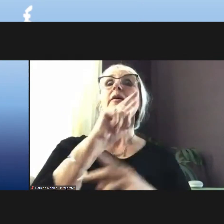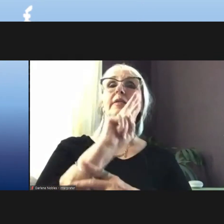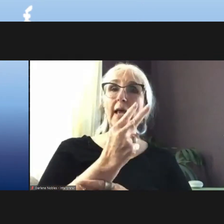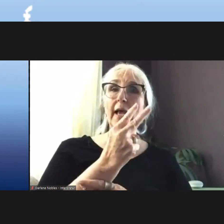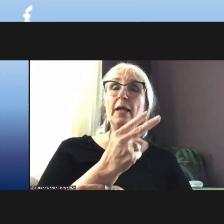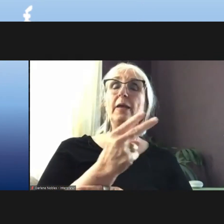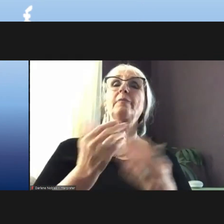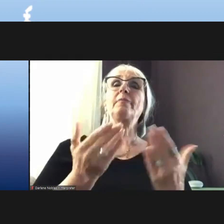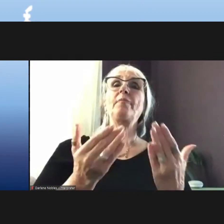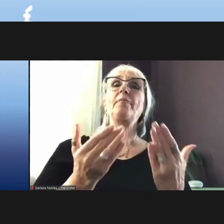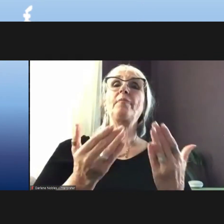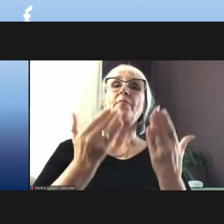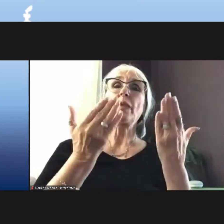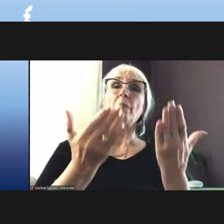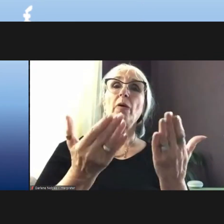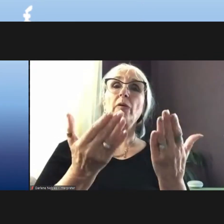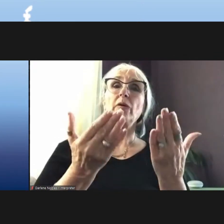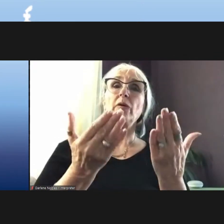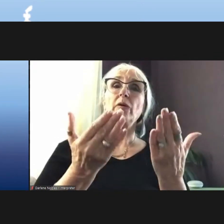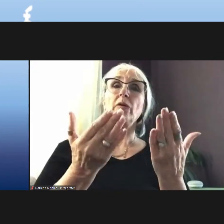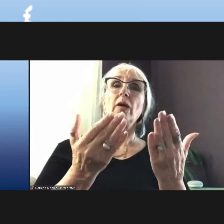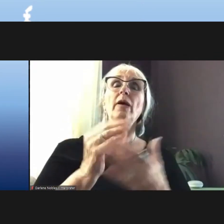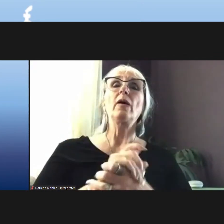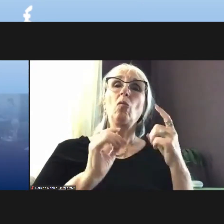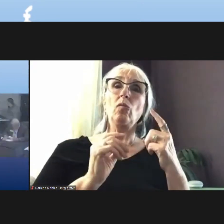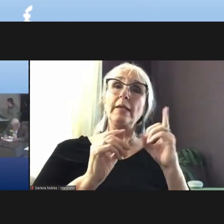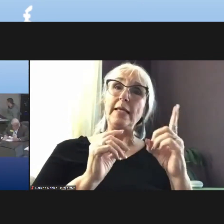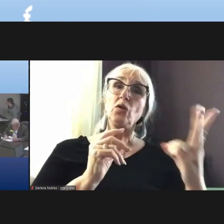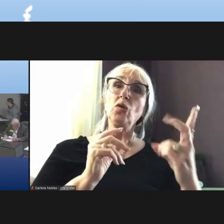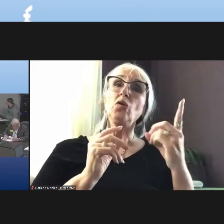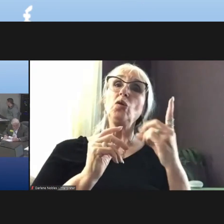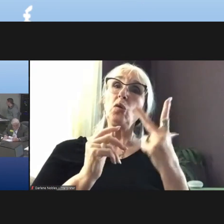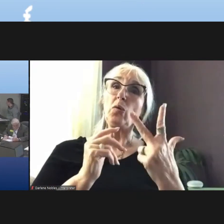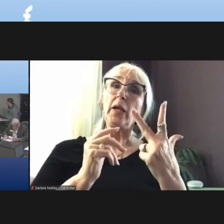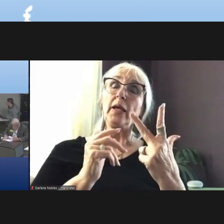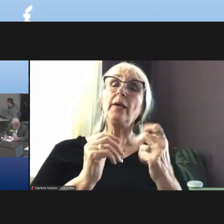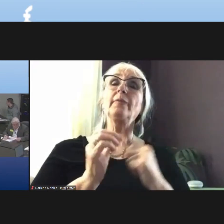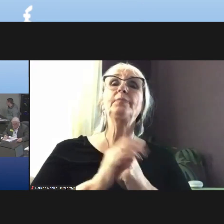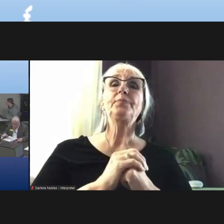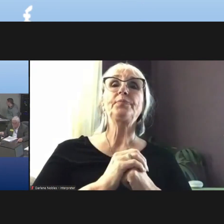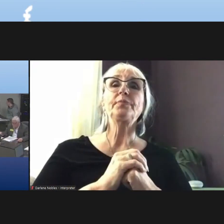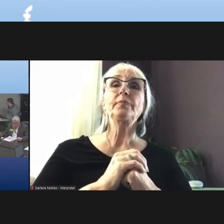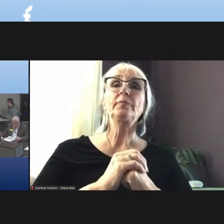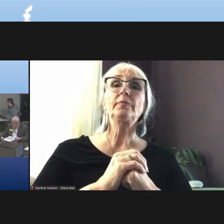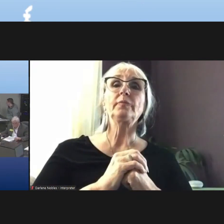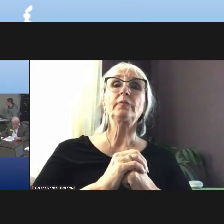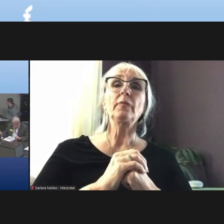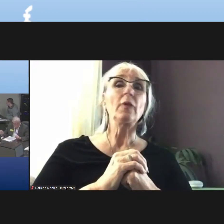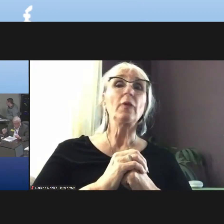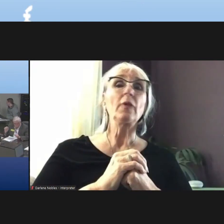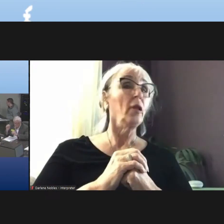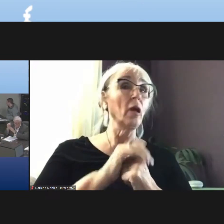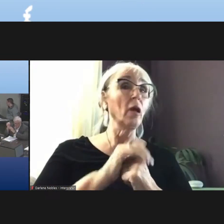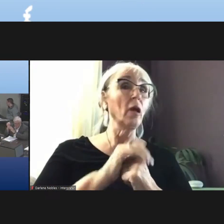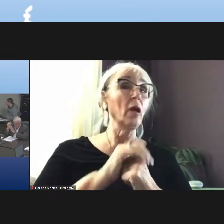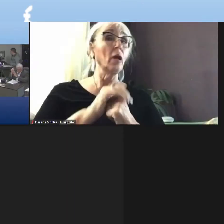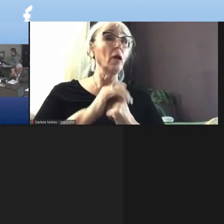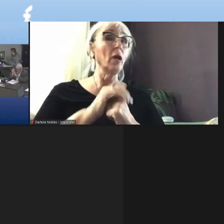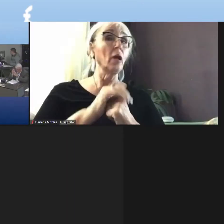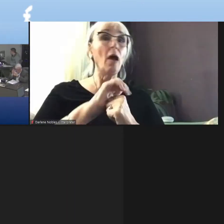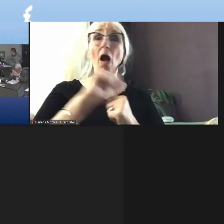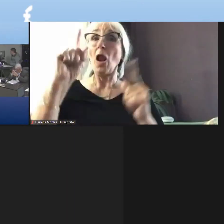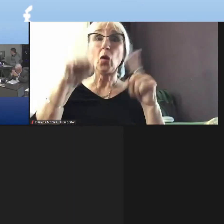on items D1, D2 and D3. All in favor say aye. Aye.